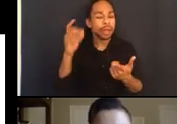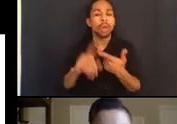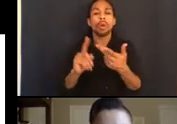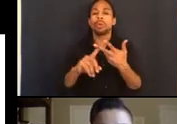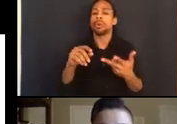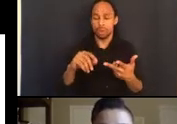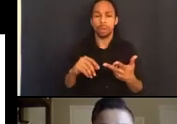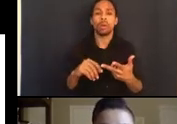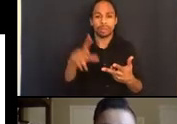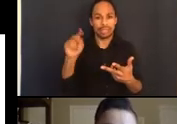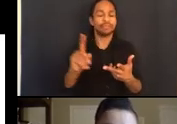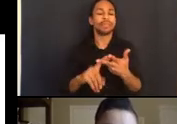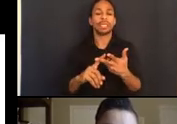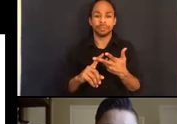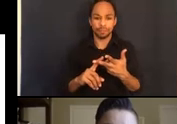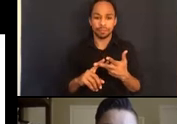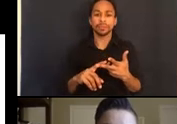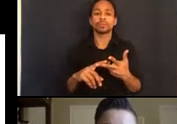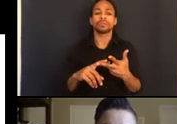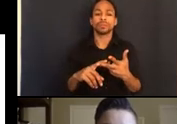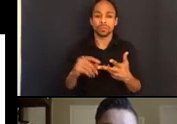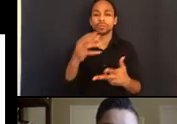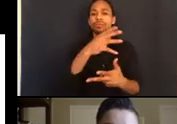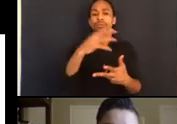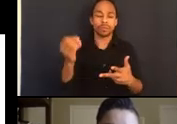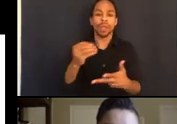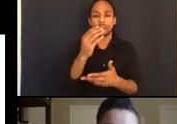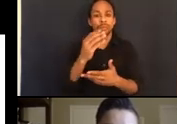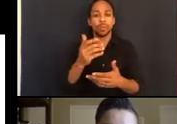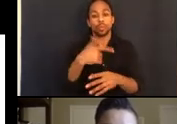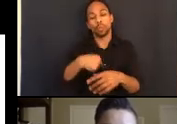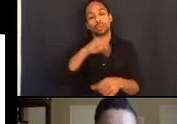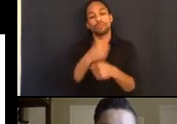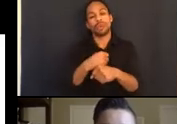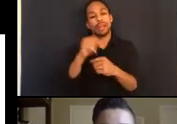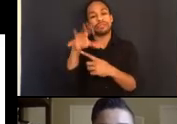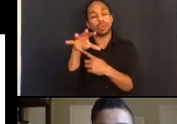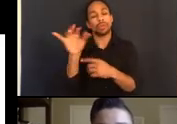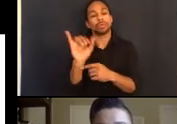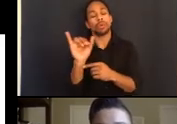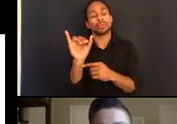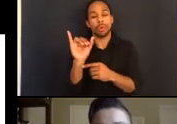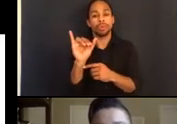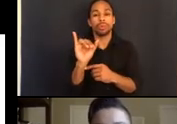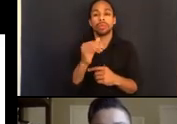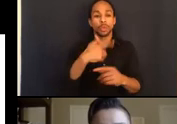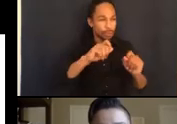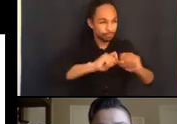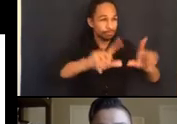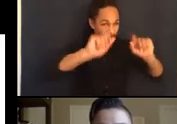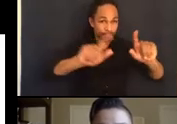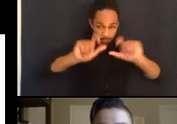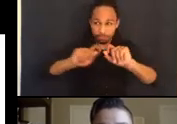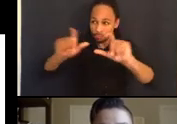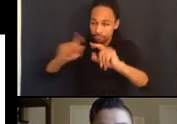and their families. And some of these videos are currently running within factory sites across North Carolina. We've also been doing